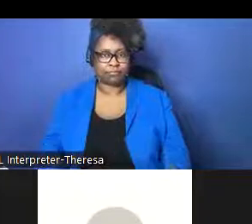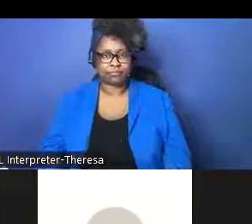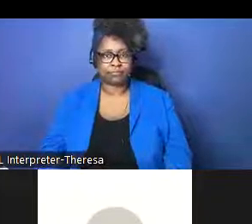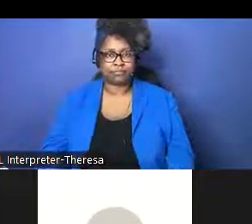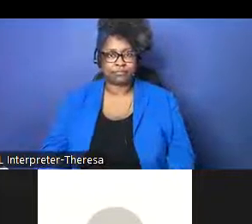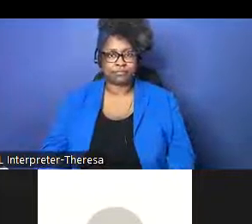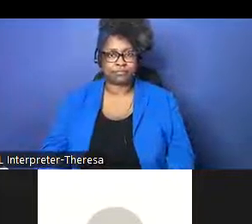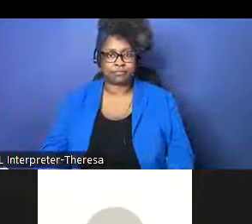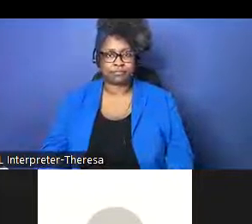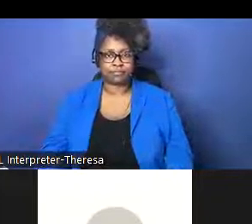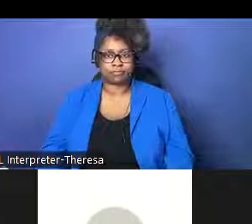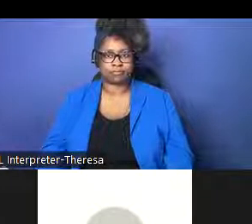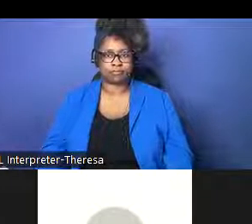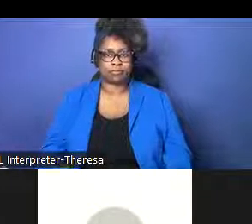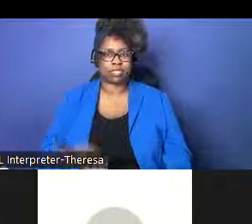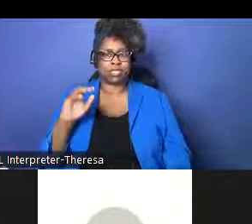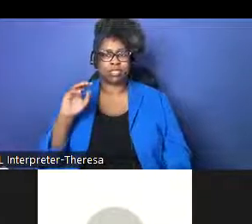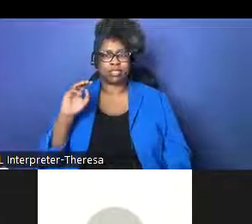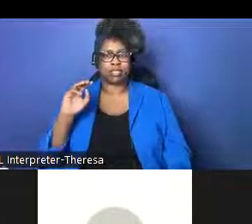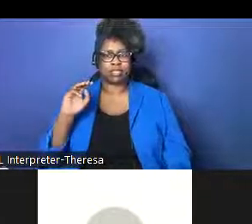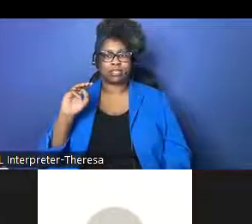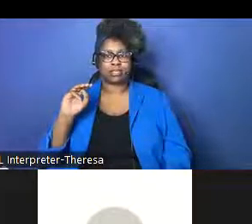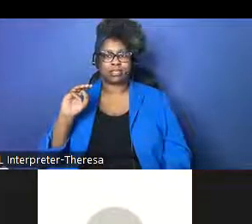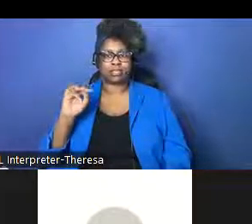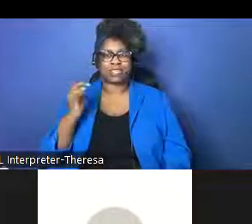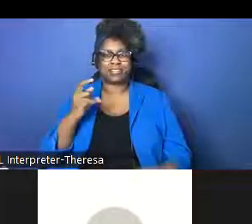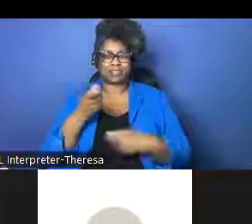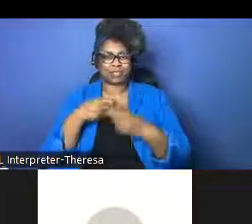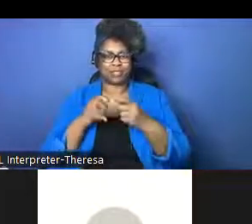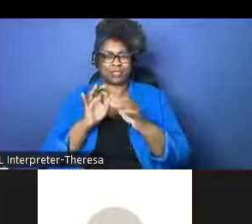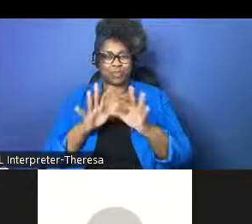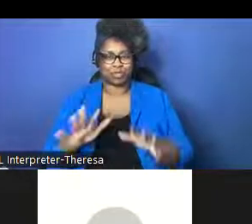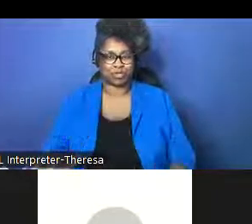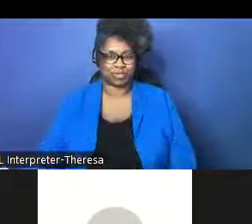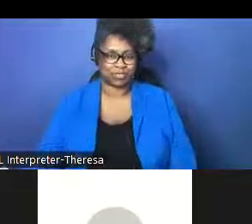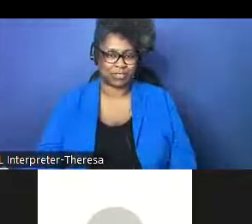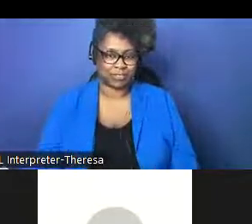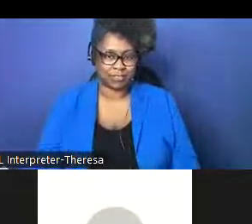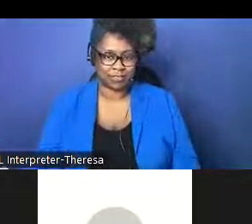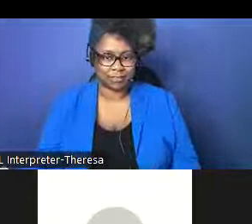Greg, So just pause for a moment to switch the interpreters. Yep. Thank you.